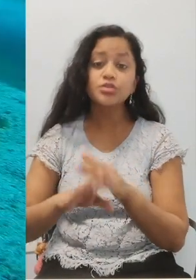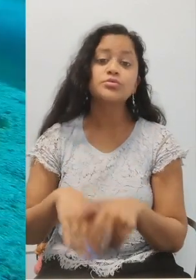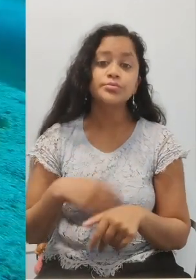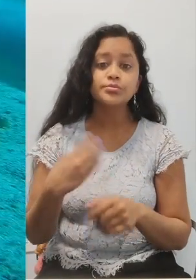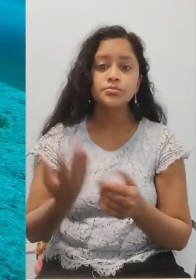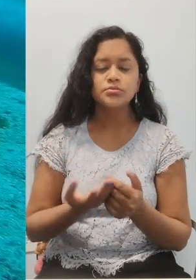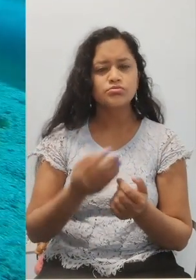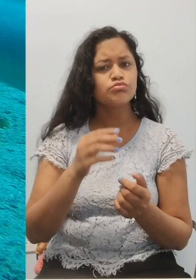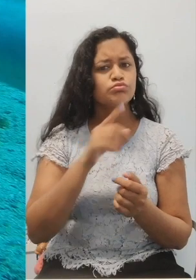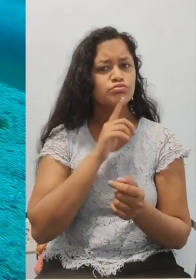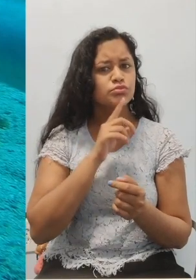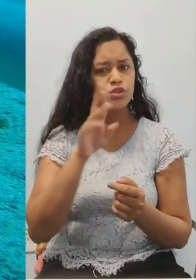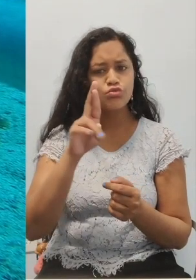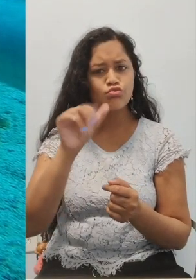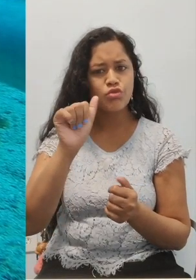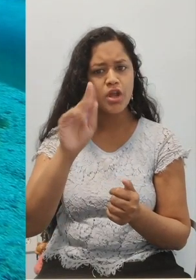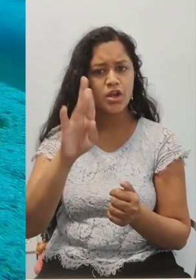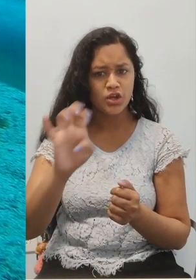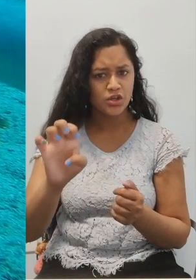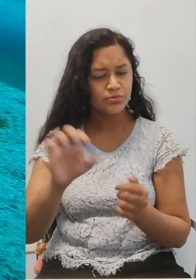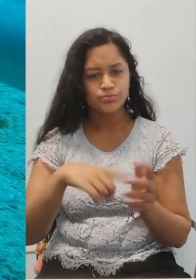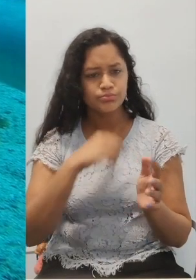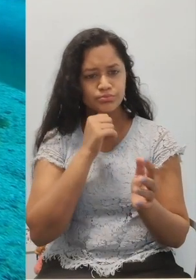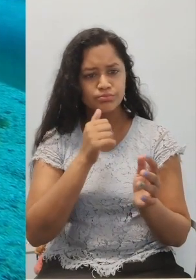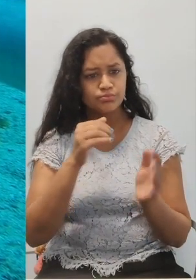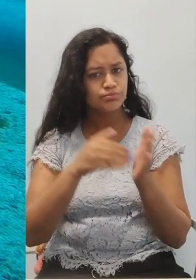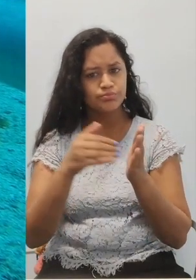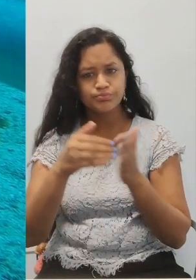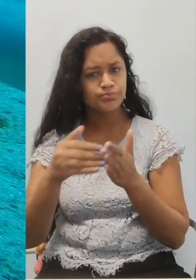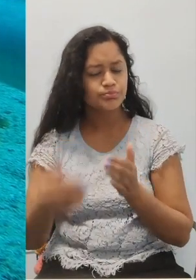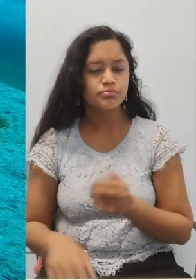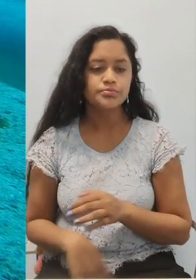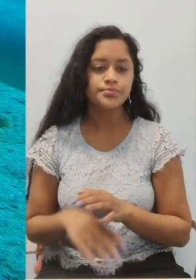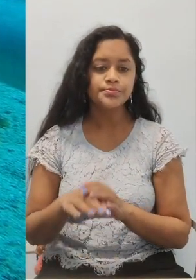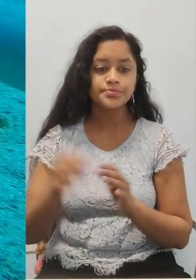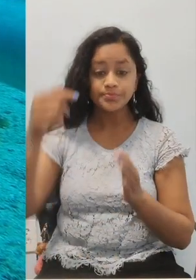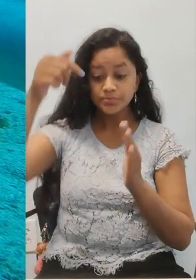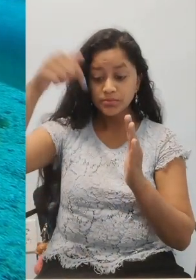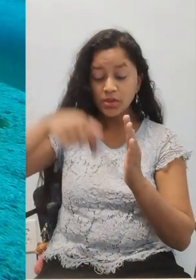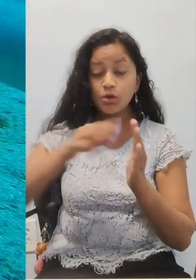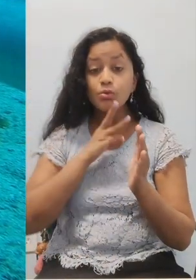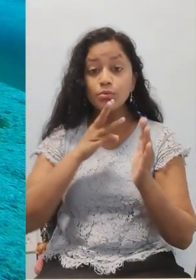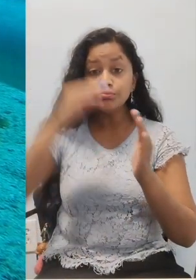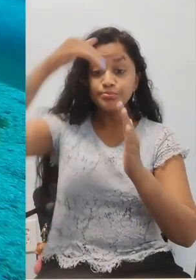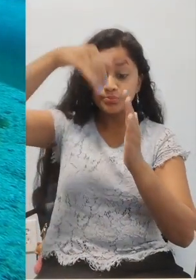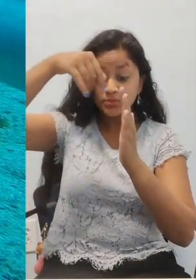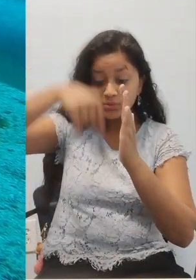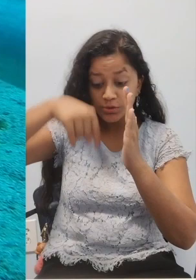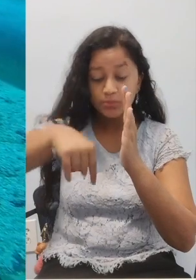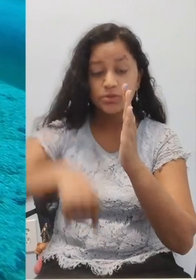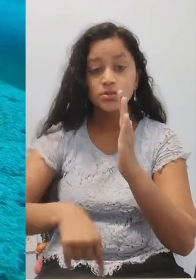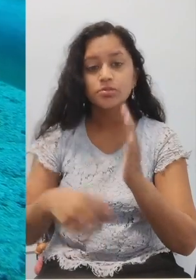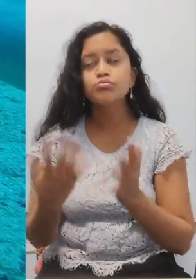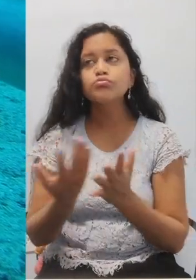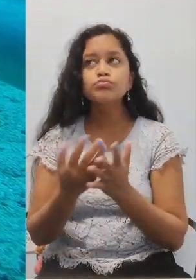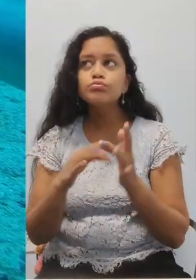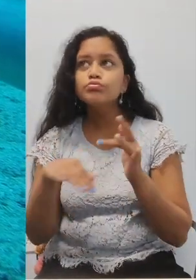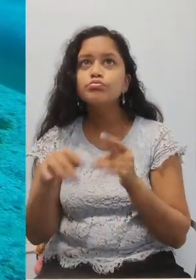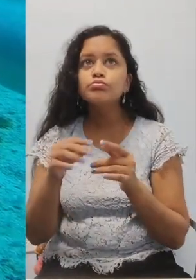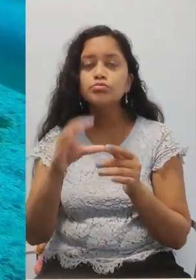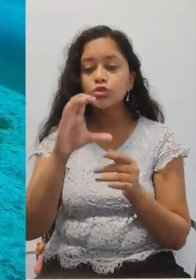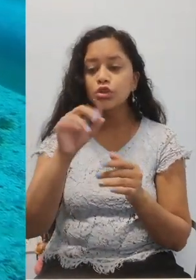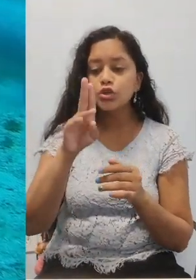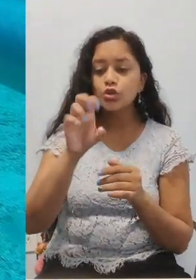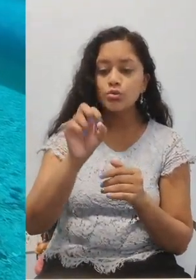go deeper than 200 meters, we get the deep sea species, such as the Cuban dogfish, the